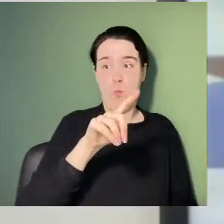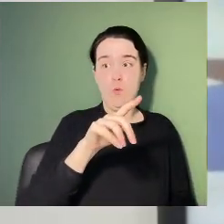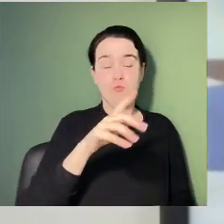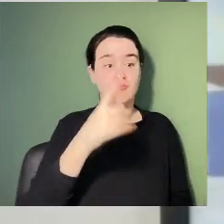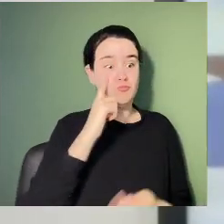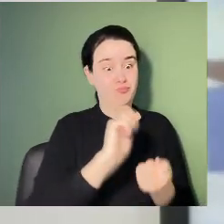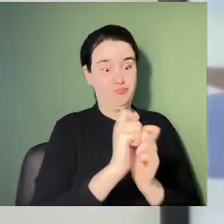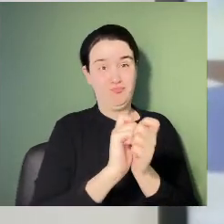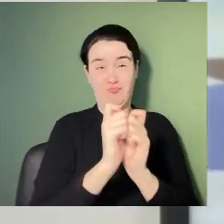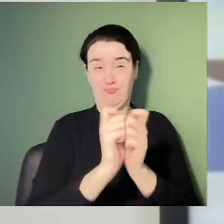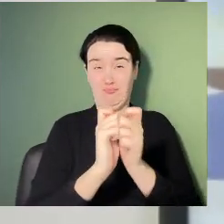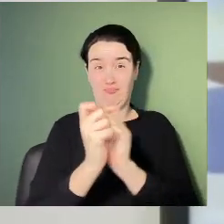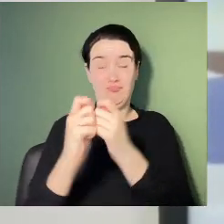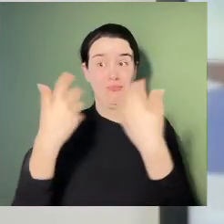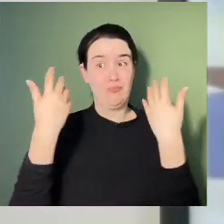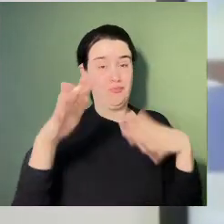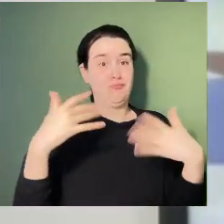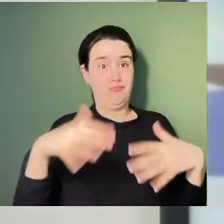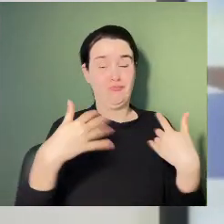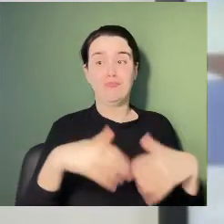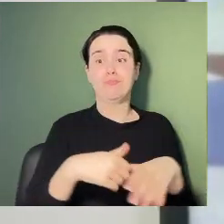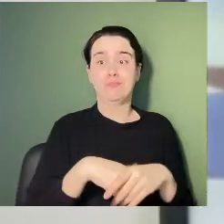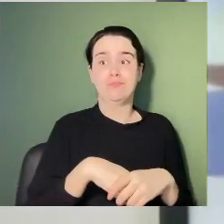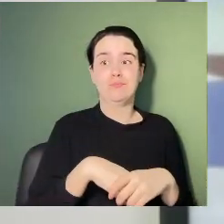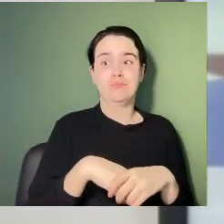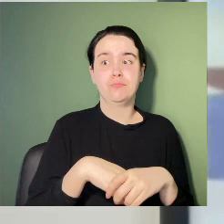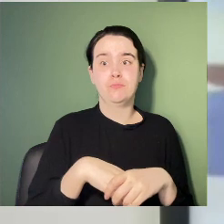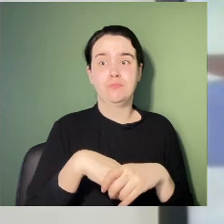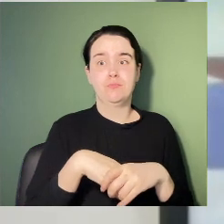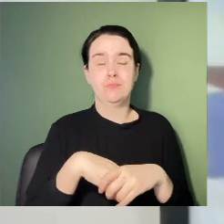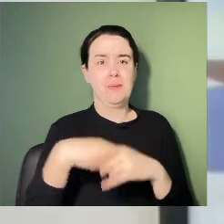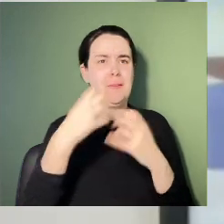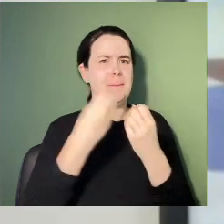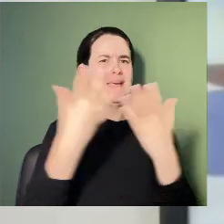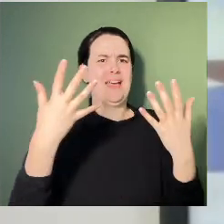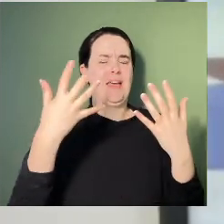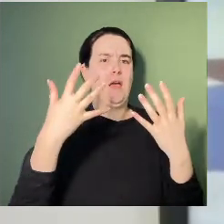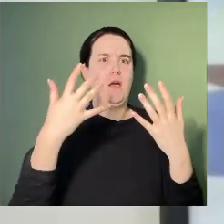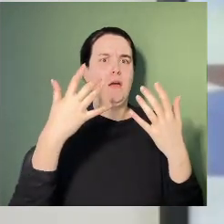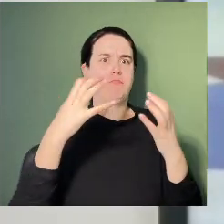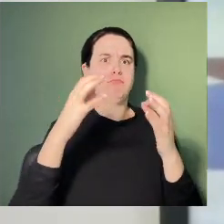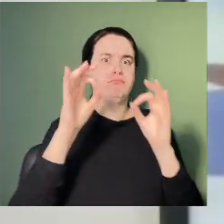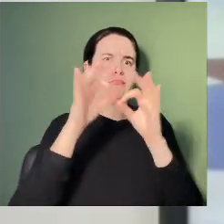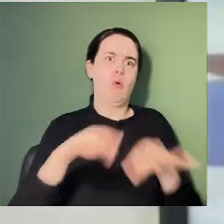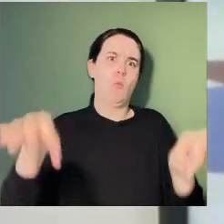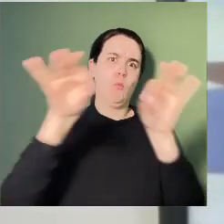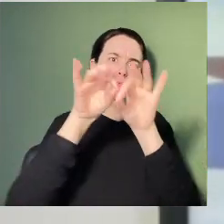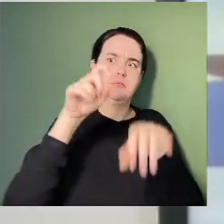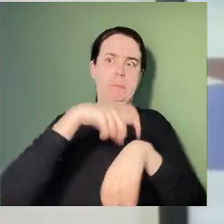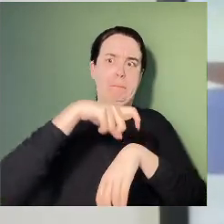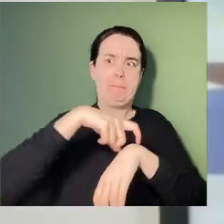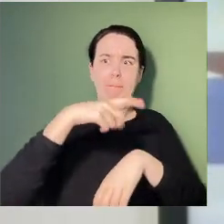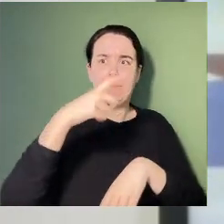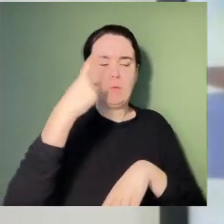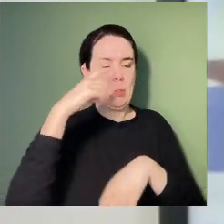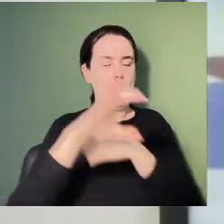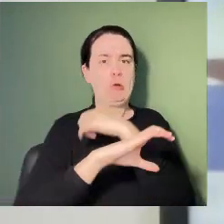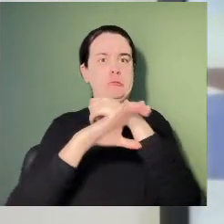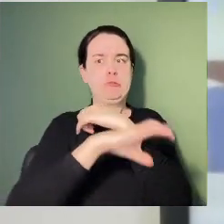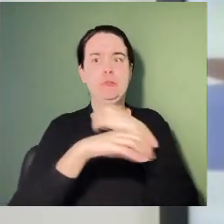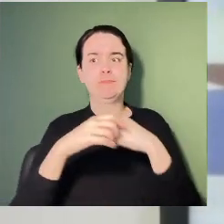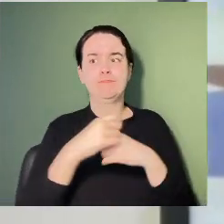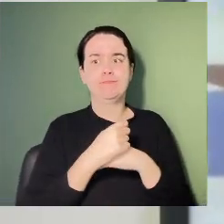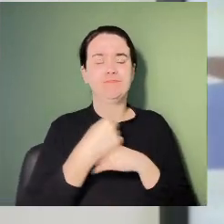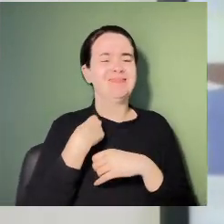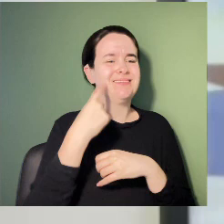a watershed moment for the country. We continue to have issues bridging